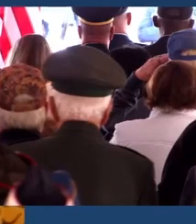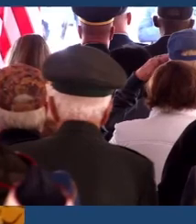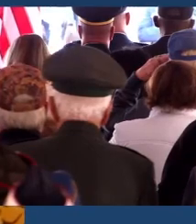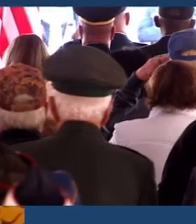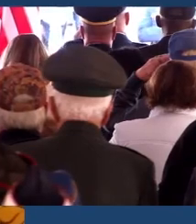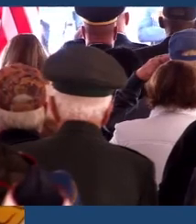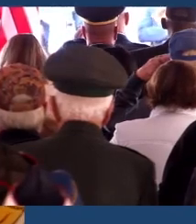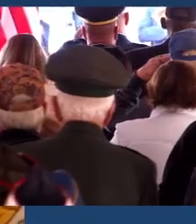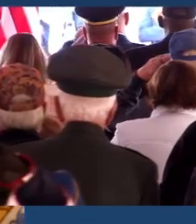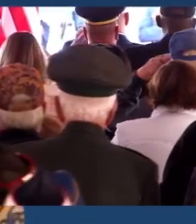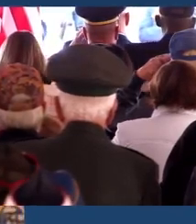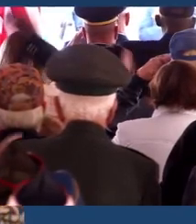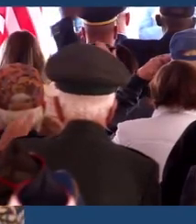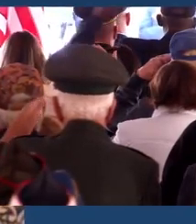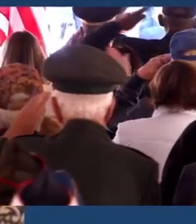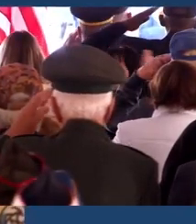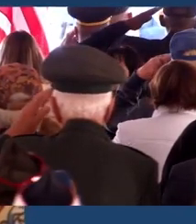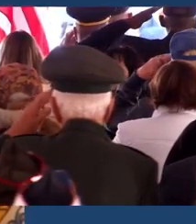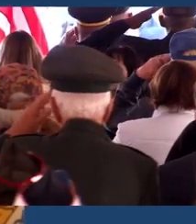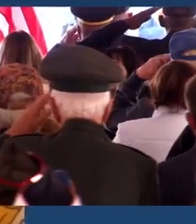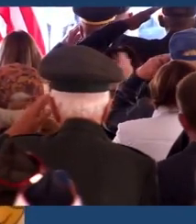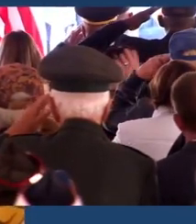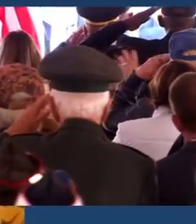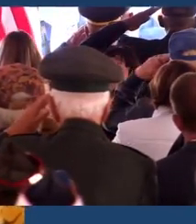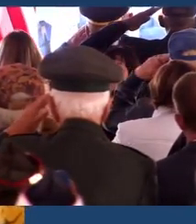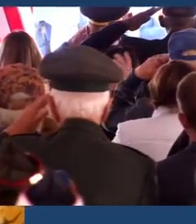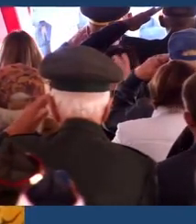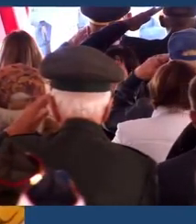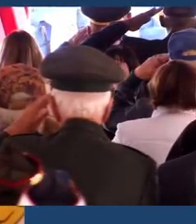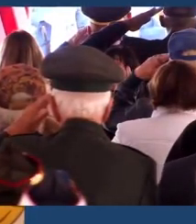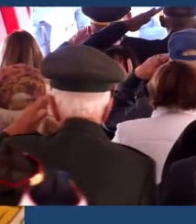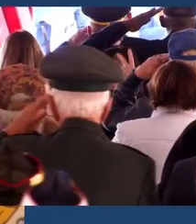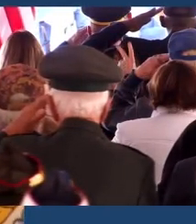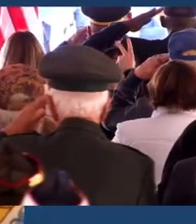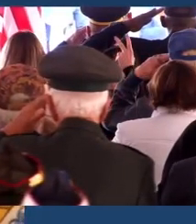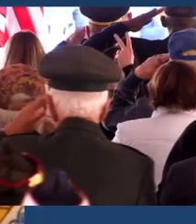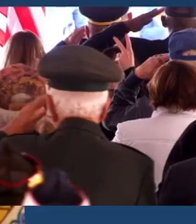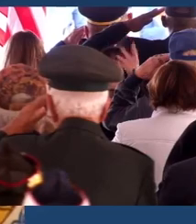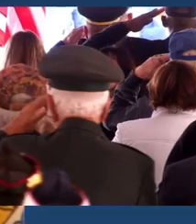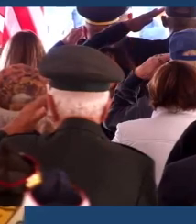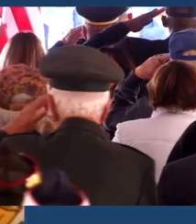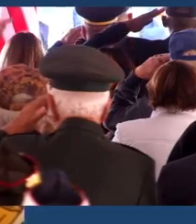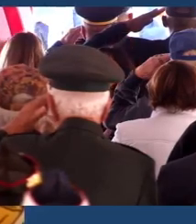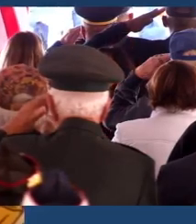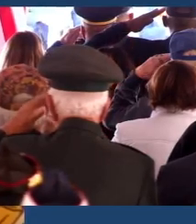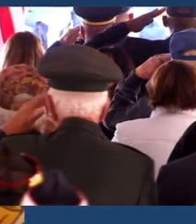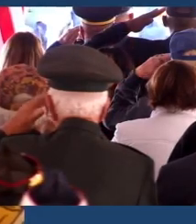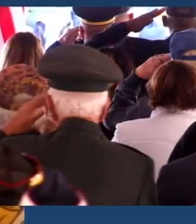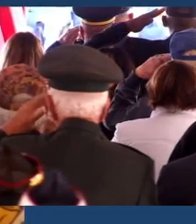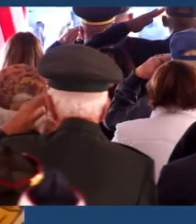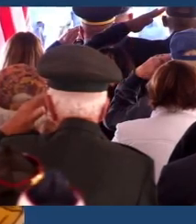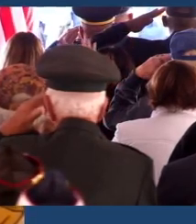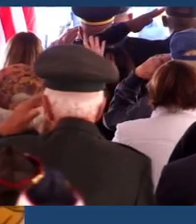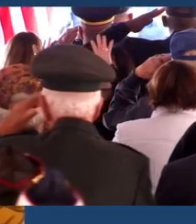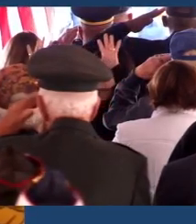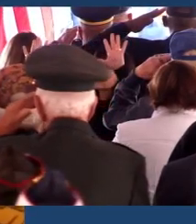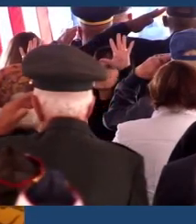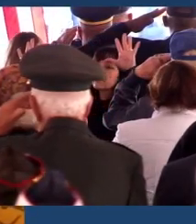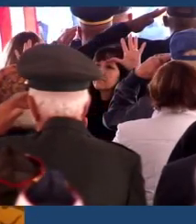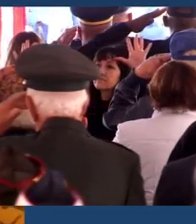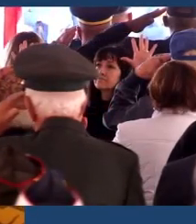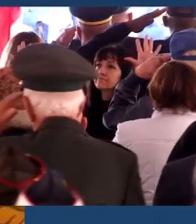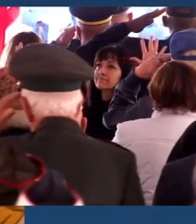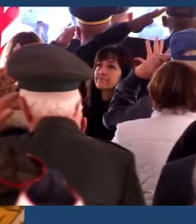Oh, say can you see by the dawn's early